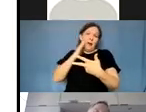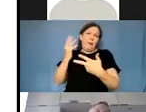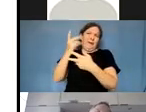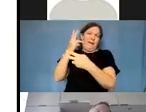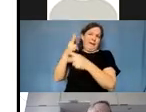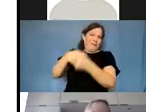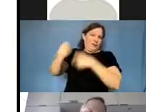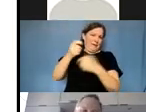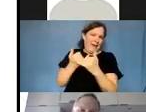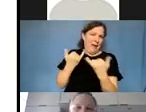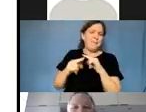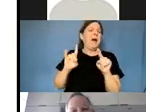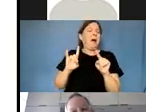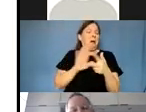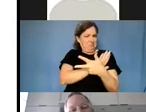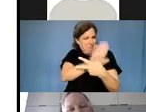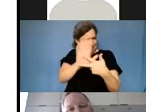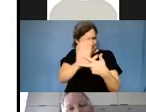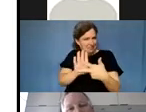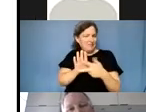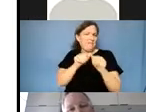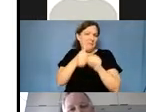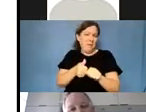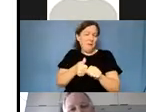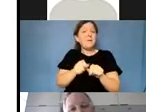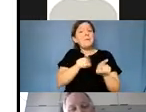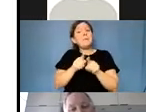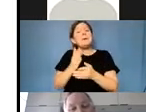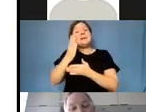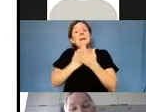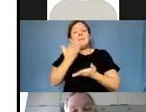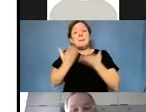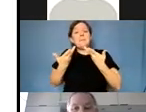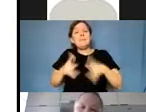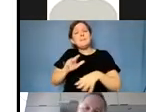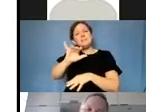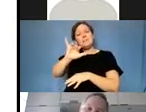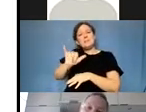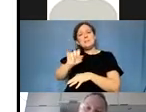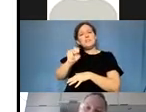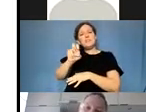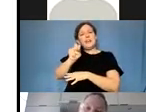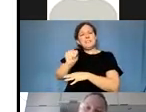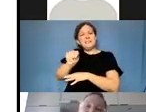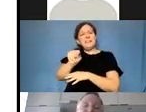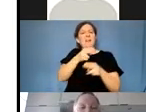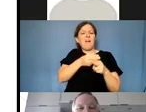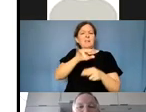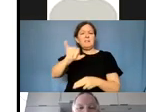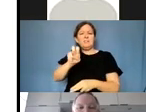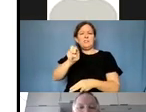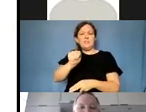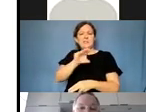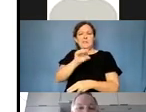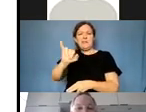in some limited circumstances also, someone may have accessed or been given Janssen, which is also called Johnson & Johnson, which is a